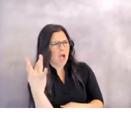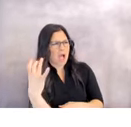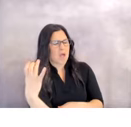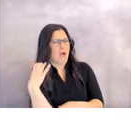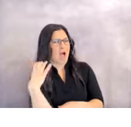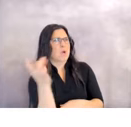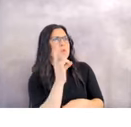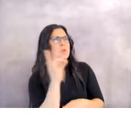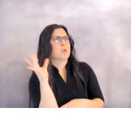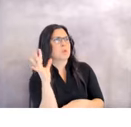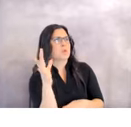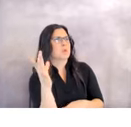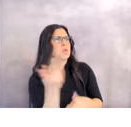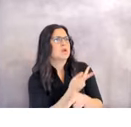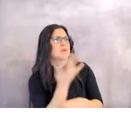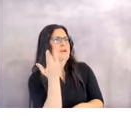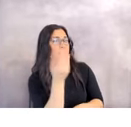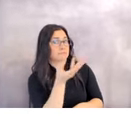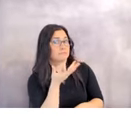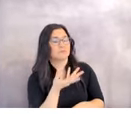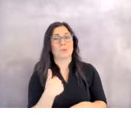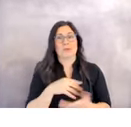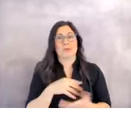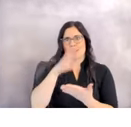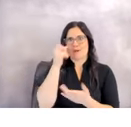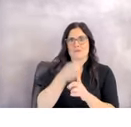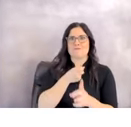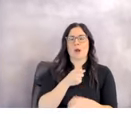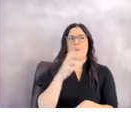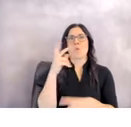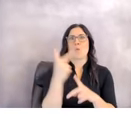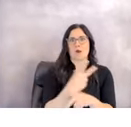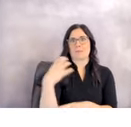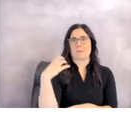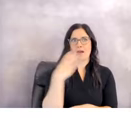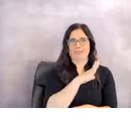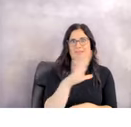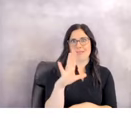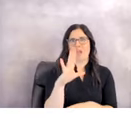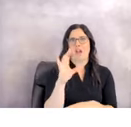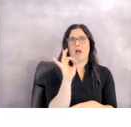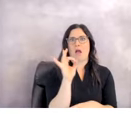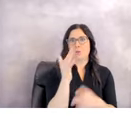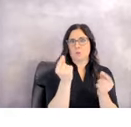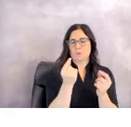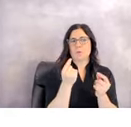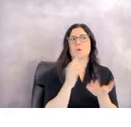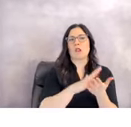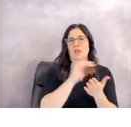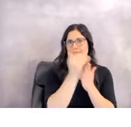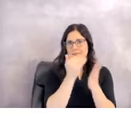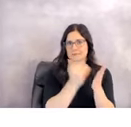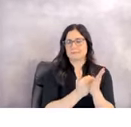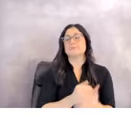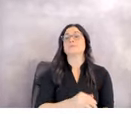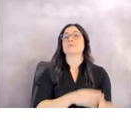awful? Because we can get great lessons from our worst bosses, as well as we can get great lessons from